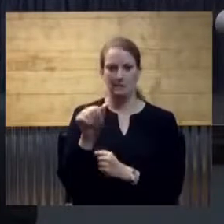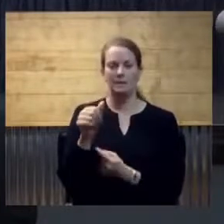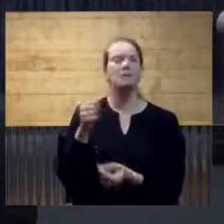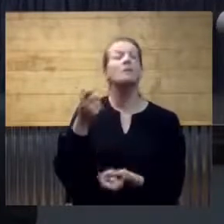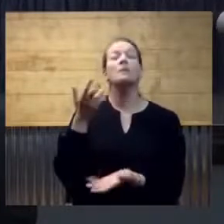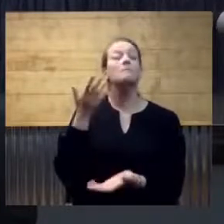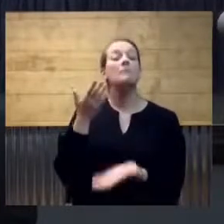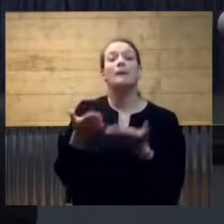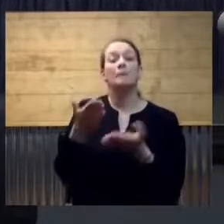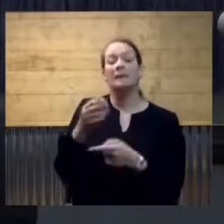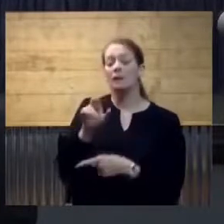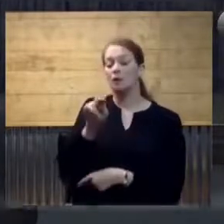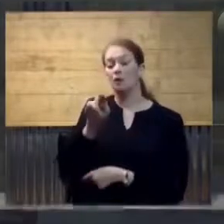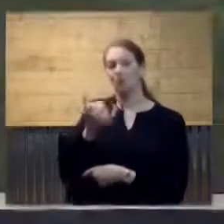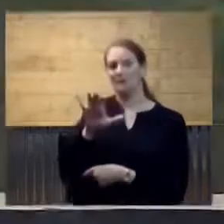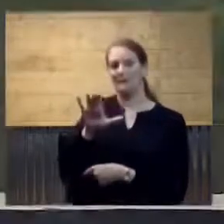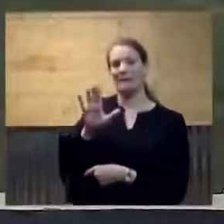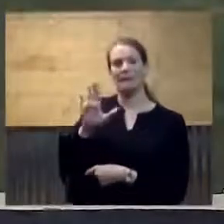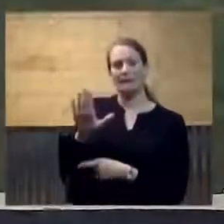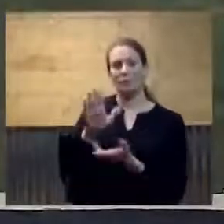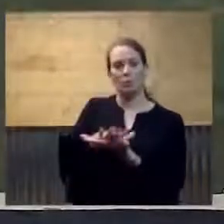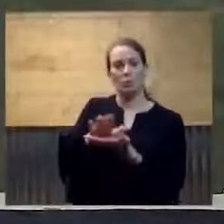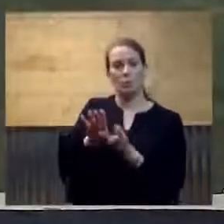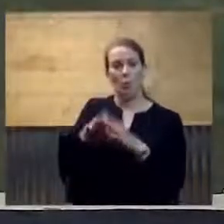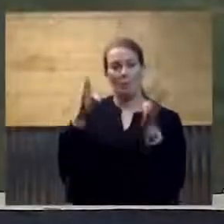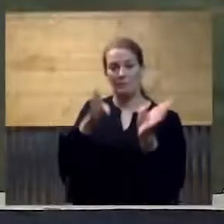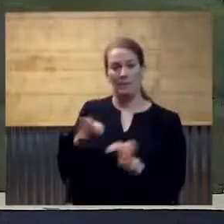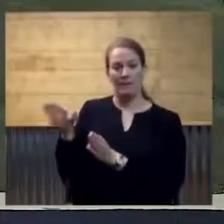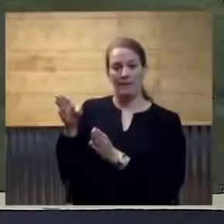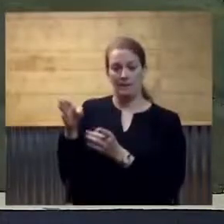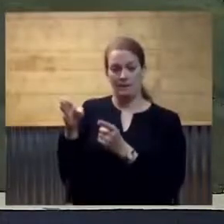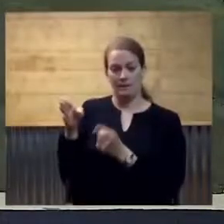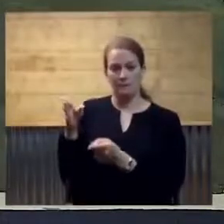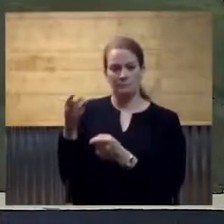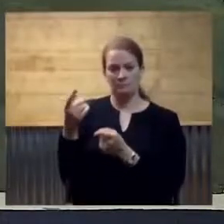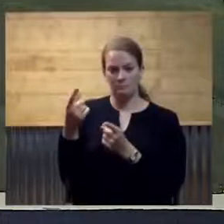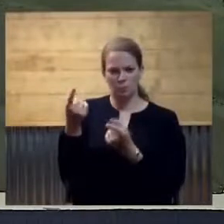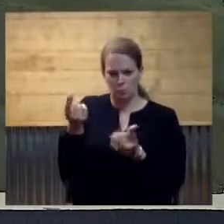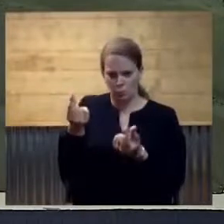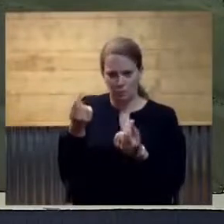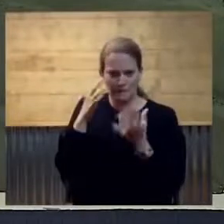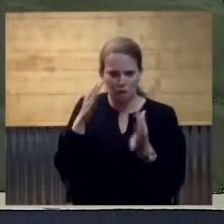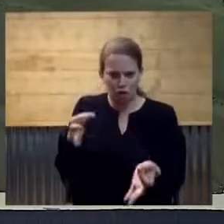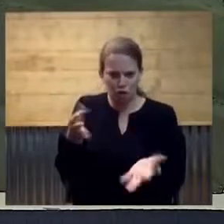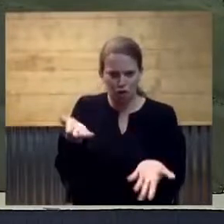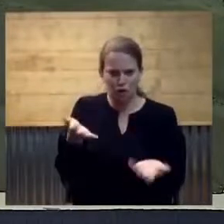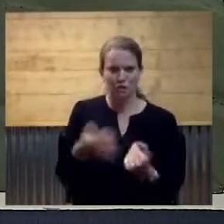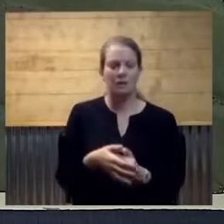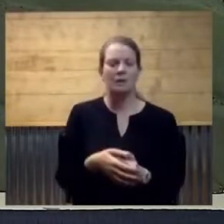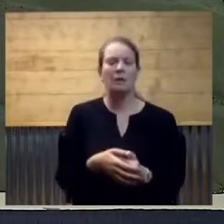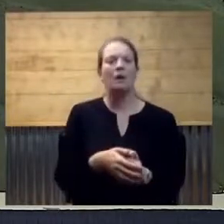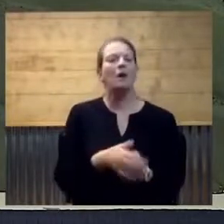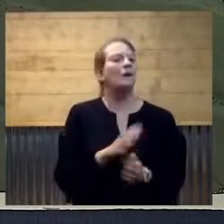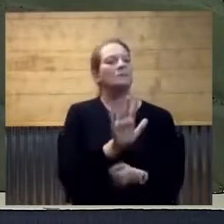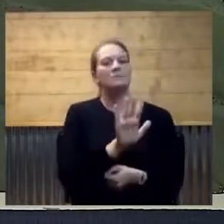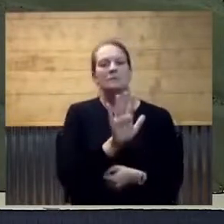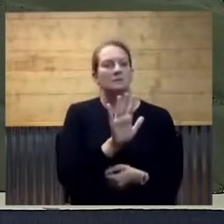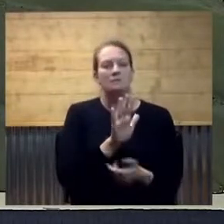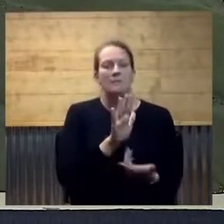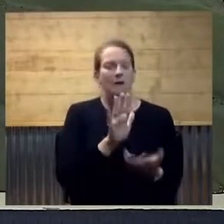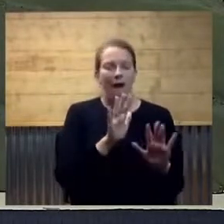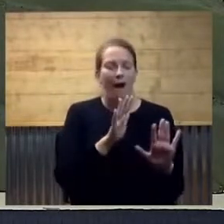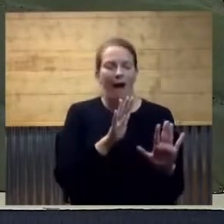today, as we sit here, to be a credible plan? No, because I'm not going to